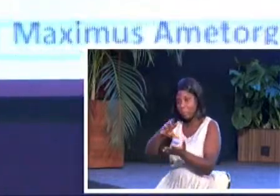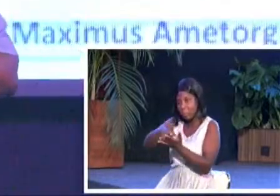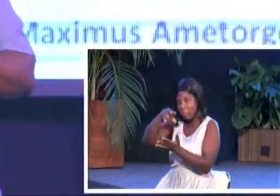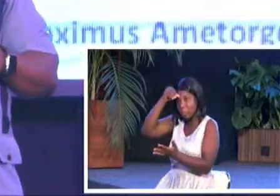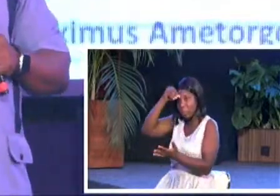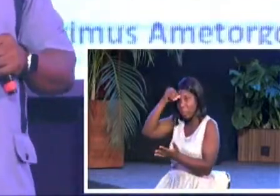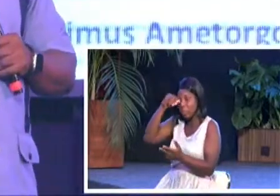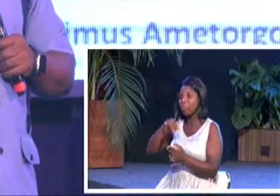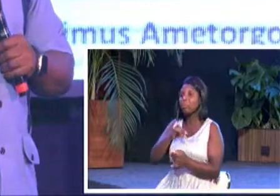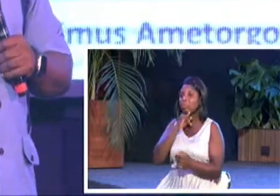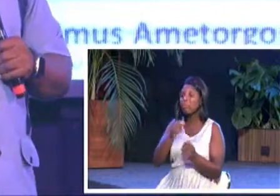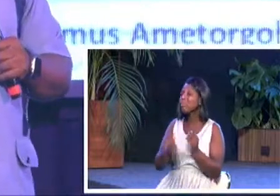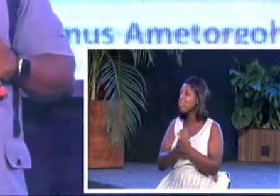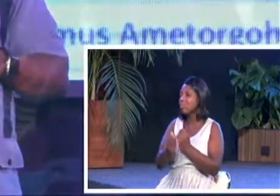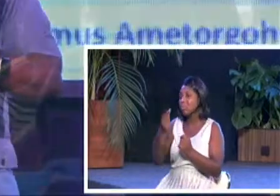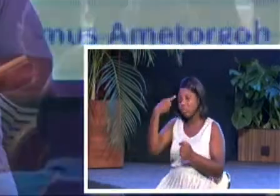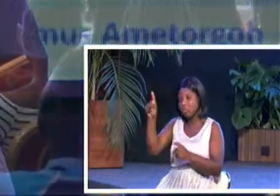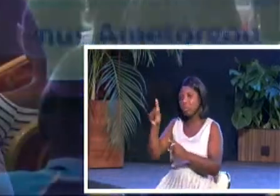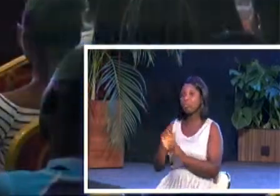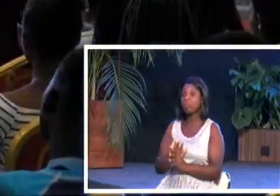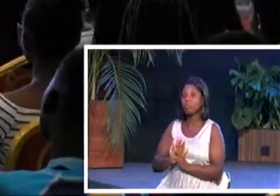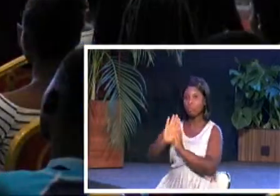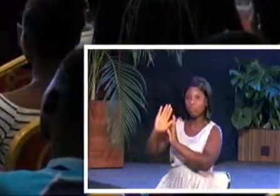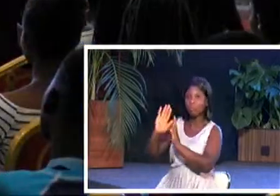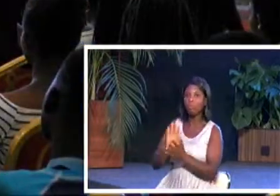Then the next pillar is content.